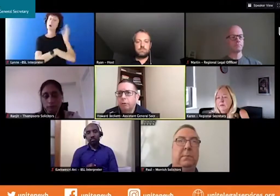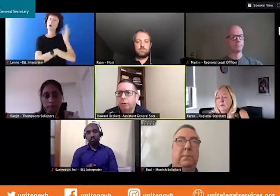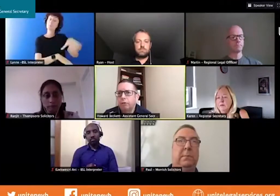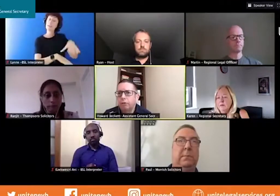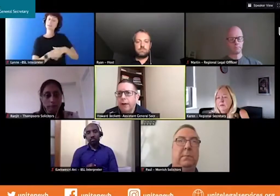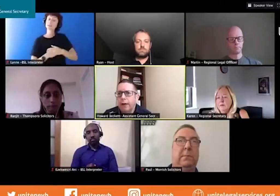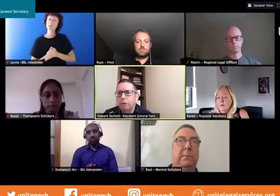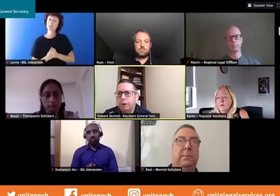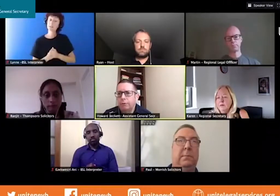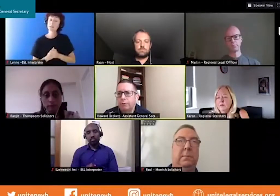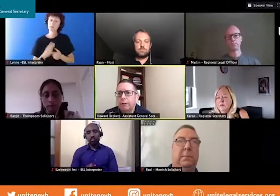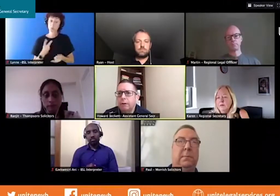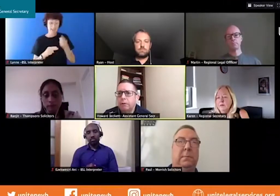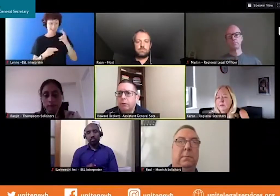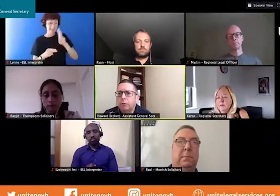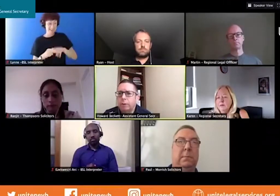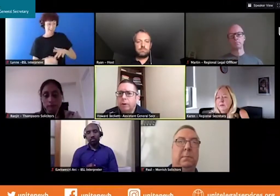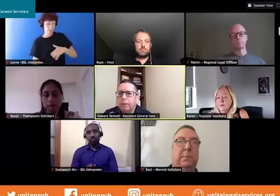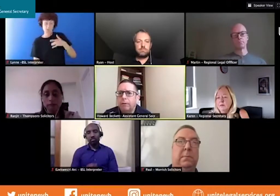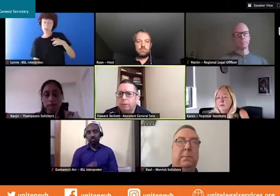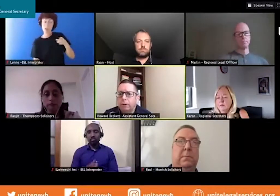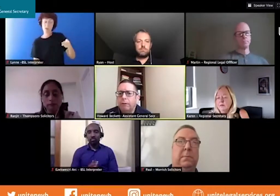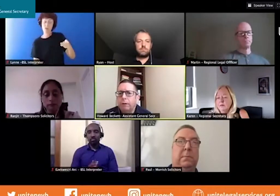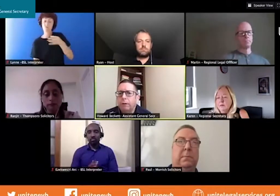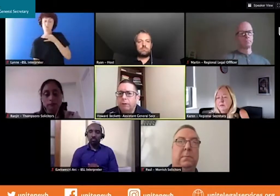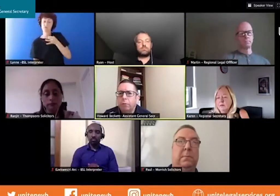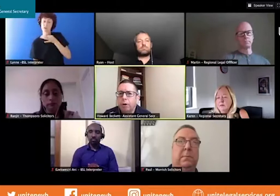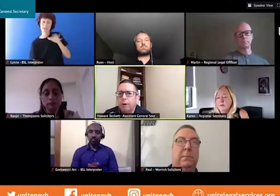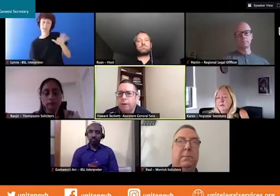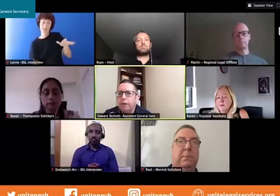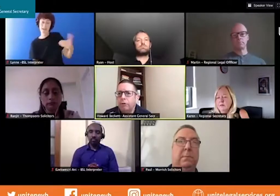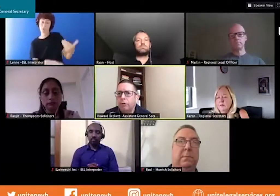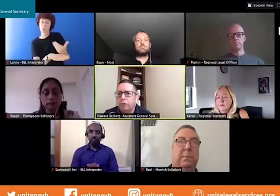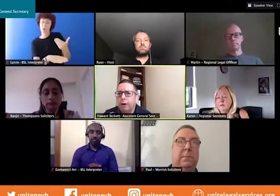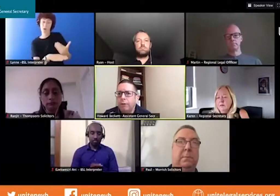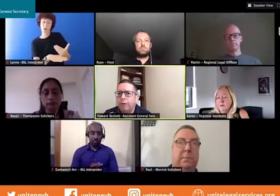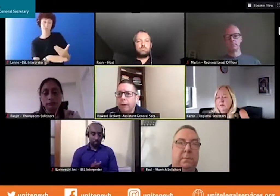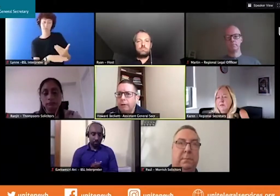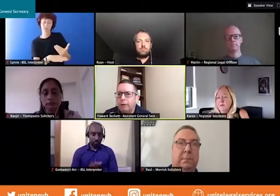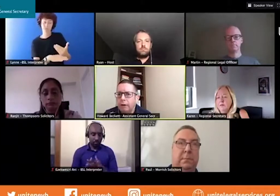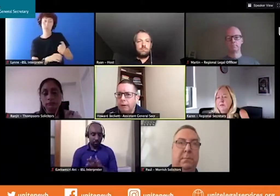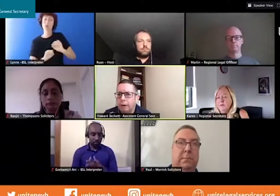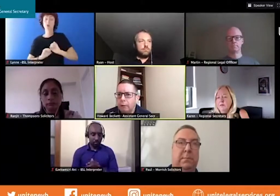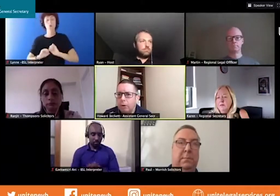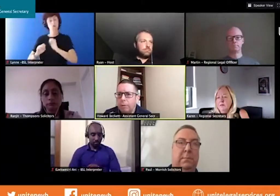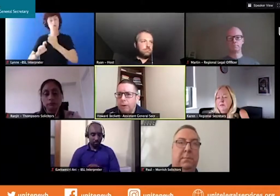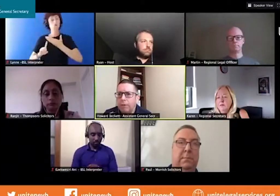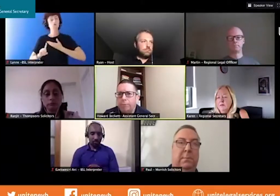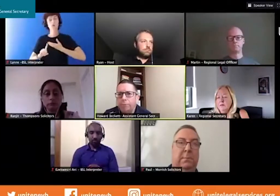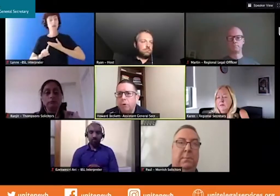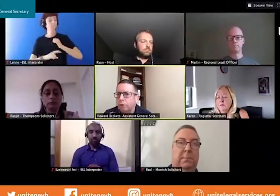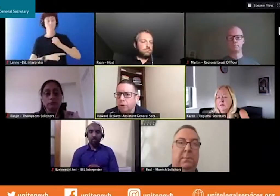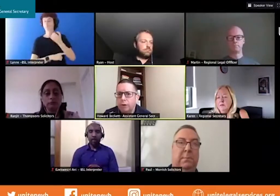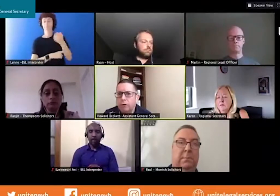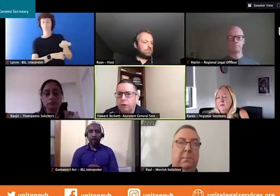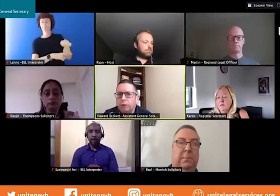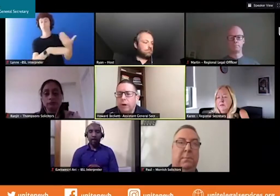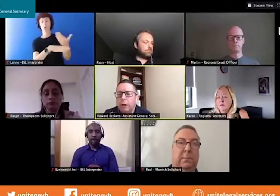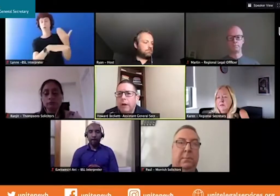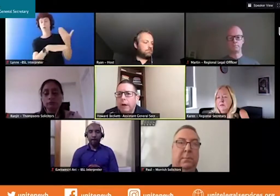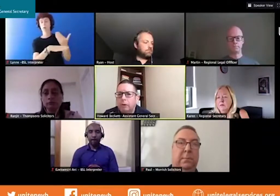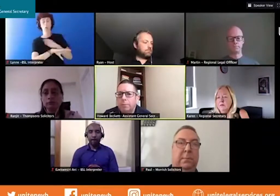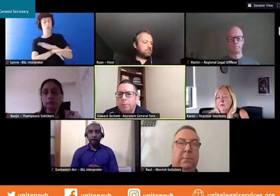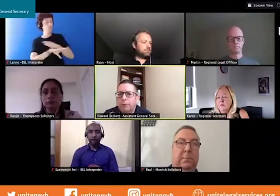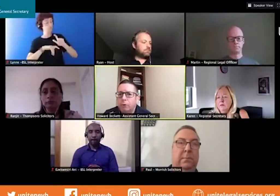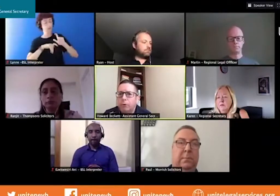So if you genuinely feel that you're being placed at risk in your workplace, then you have the right to leave that workplace. Don't continue in it.